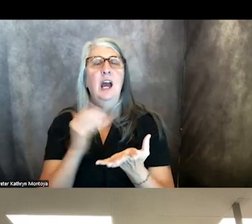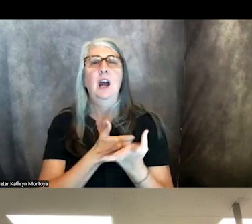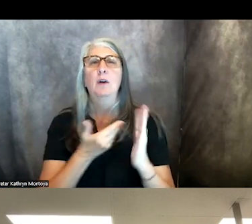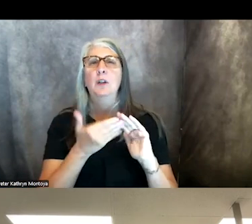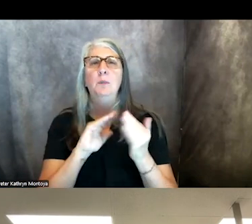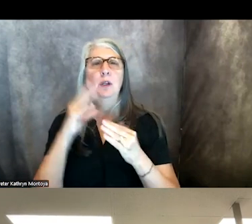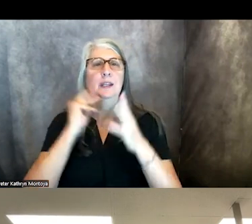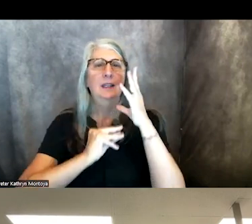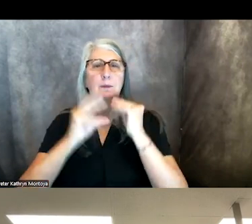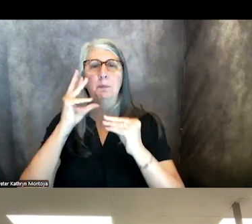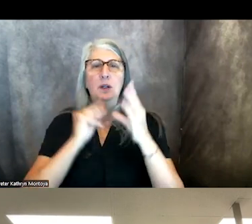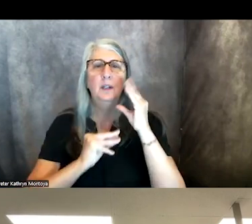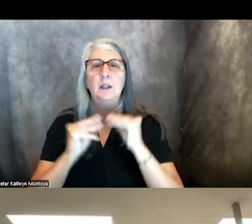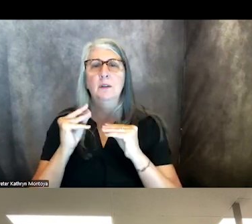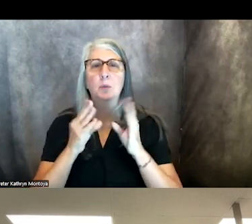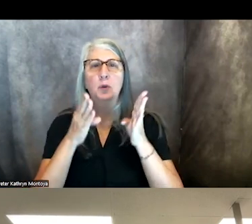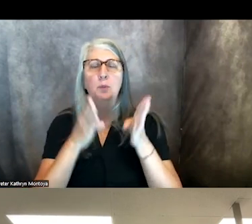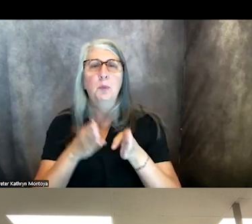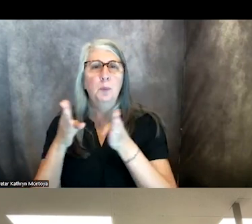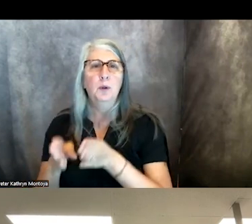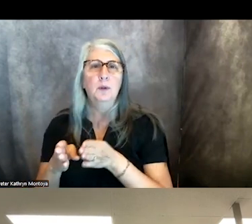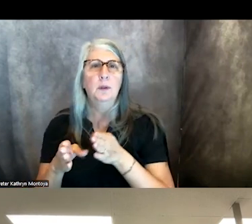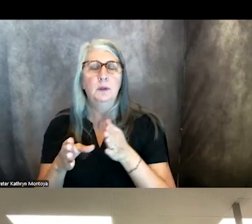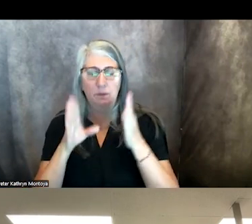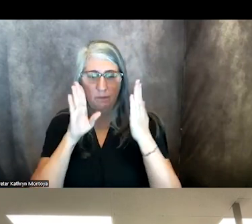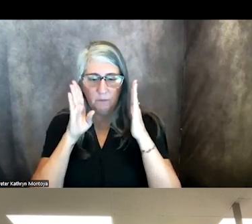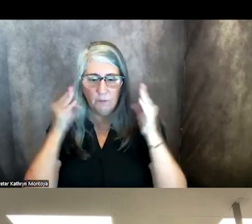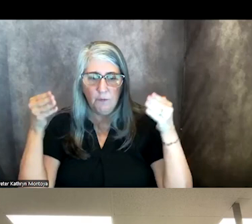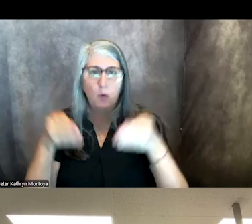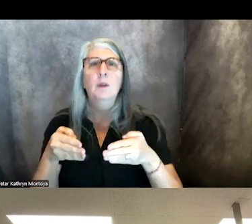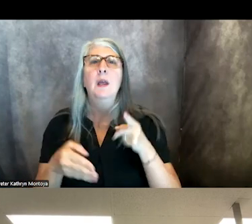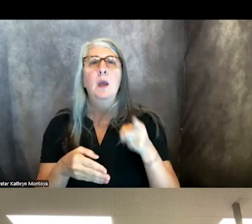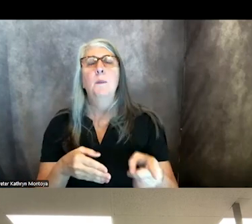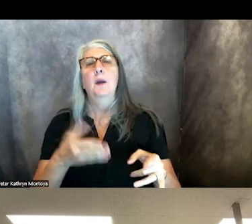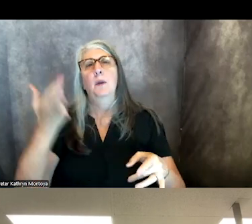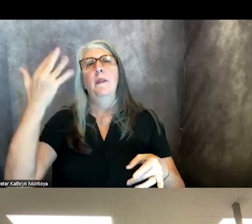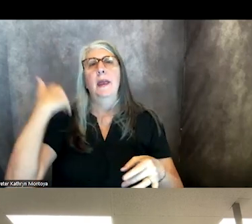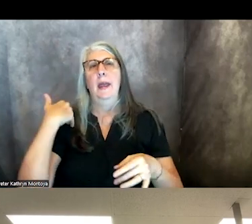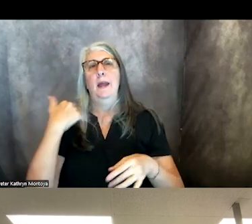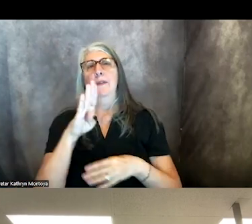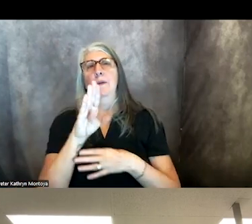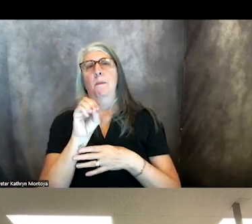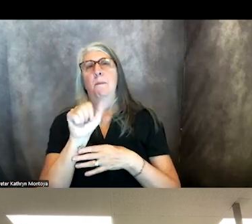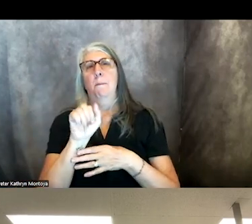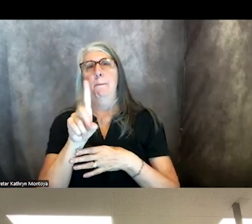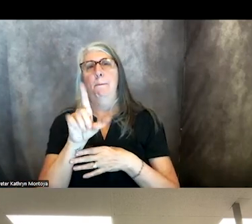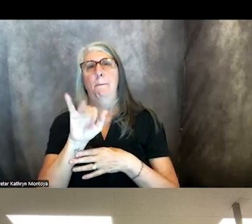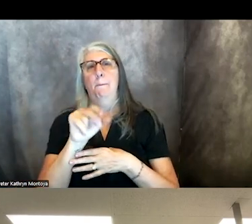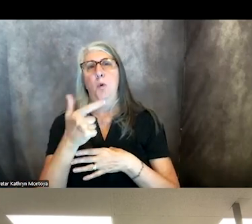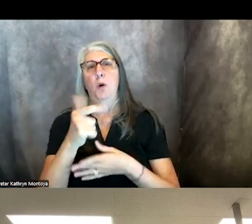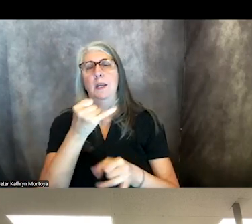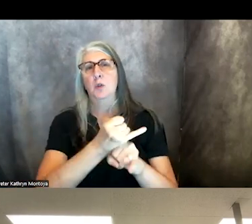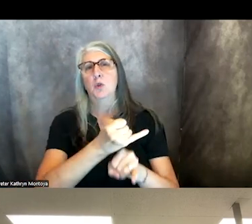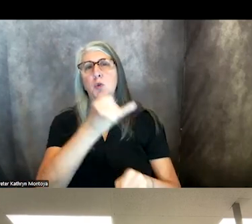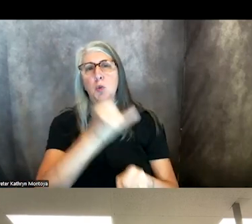faced throughout the boarding school era, and that still has lingering effects today around the ways in which the rise